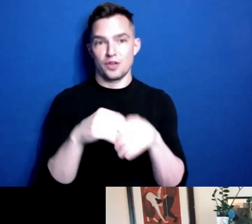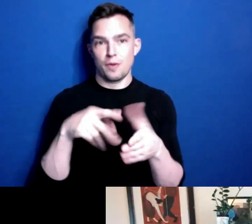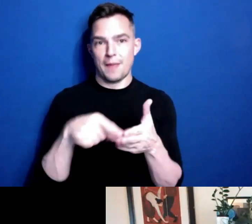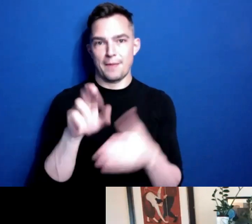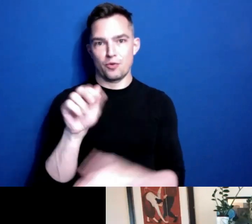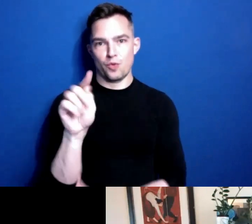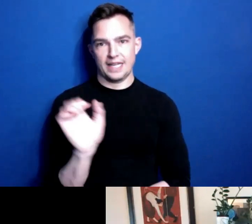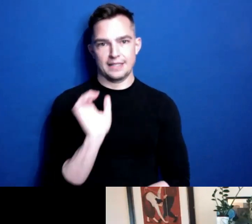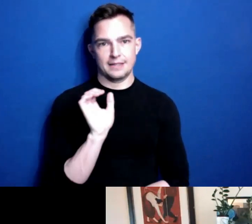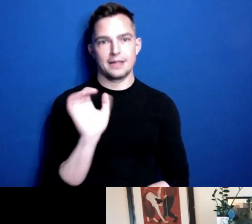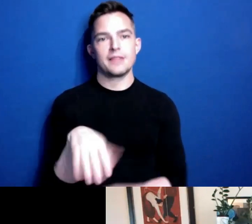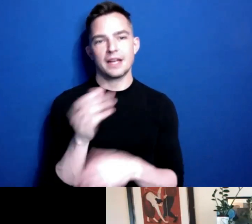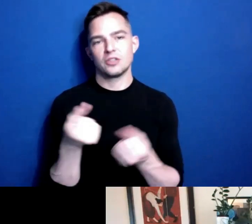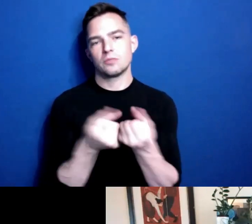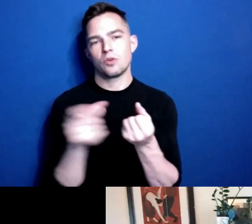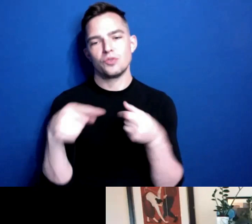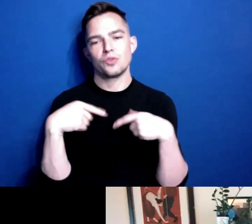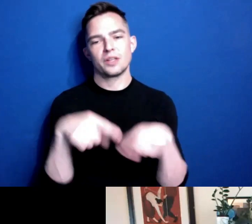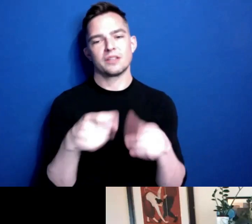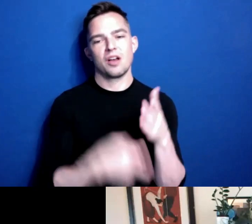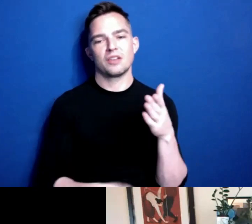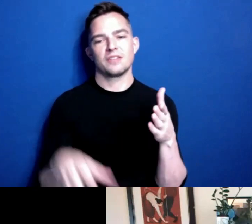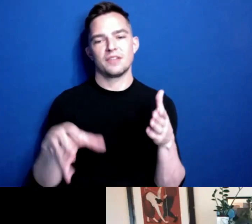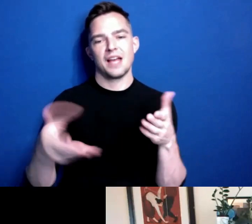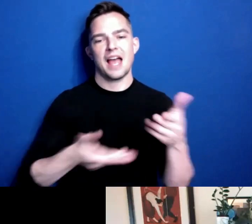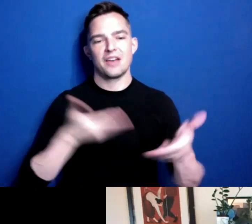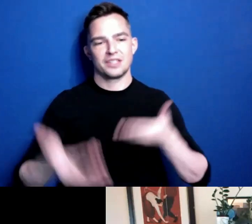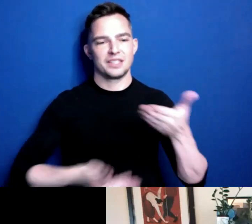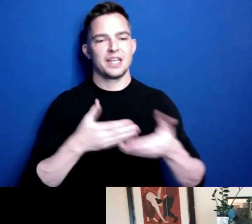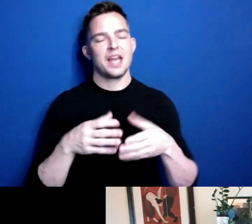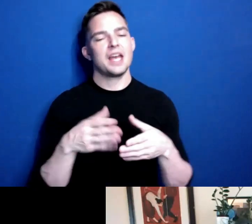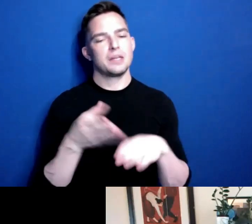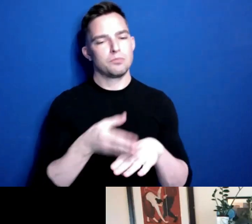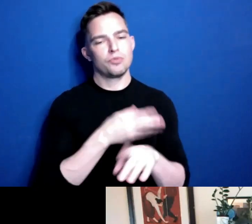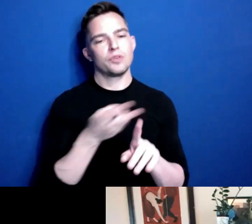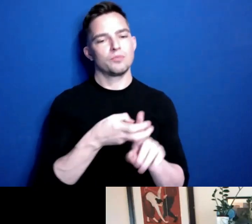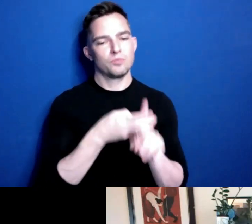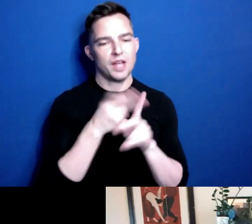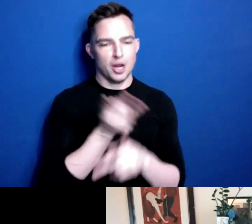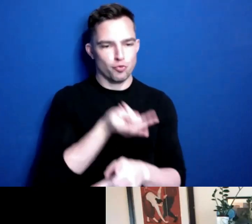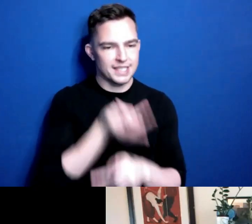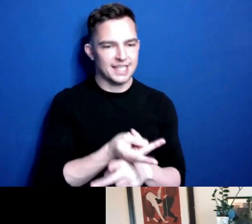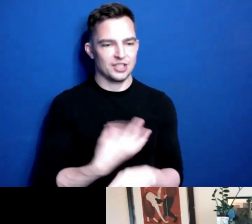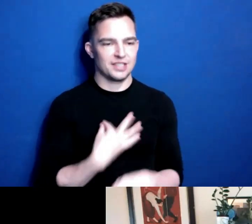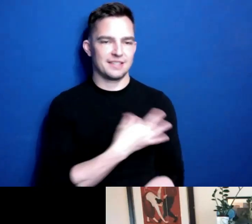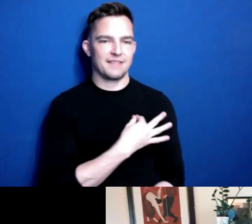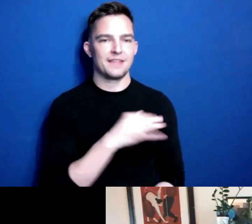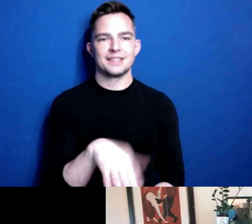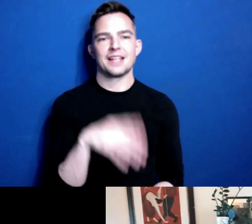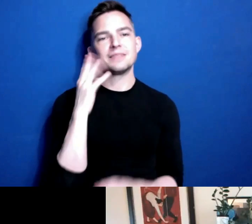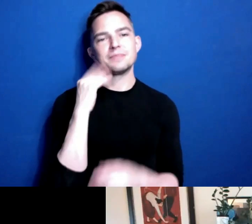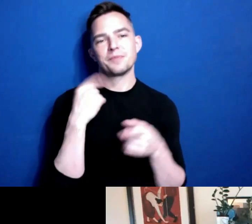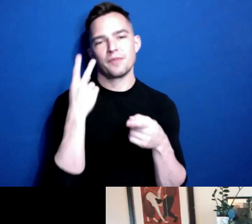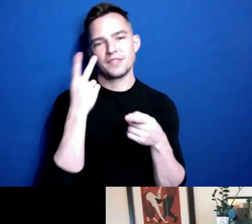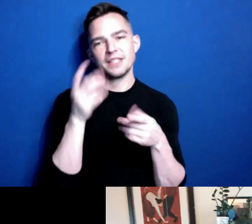which then can support you in the cost of taking on staff, improving recruitment and retention, and more. And that has been the experience that we have seen across